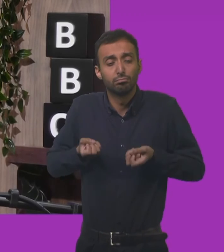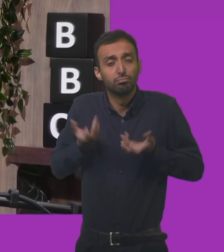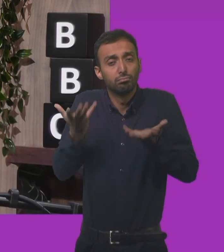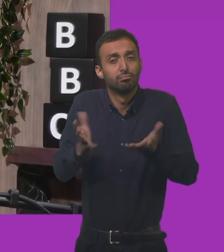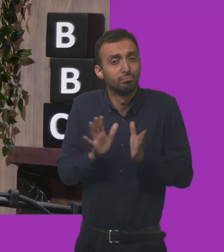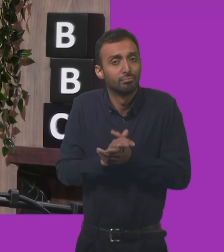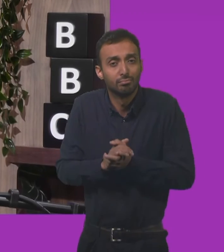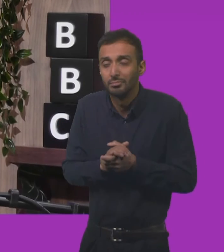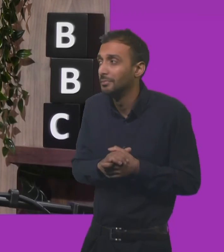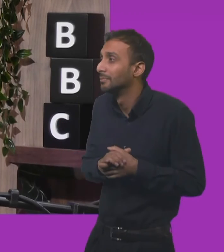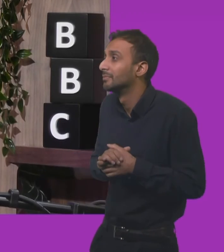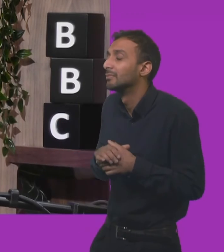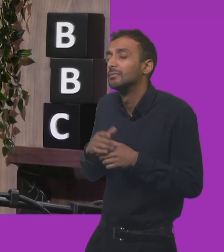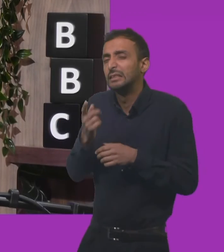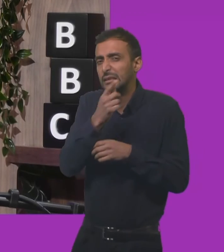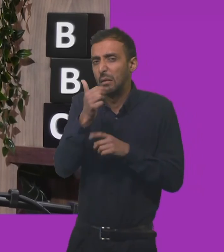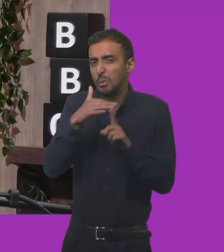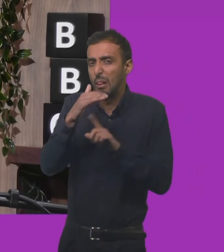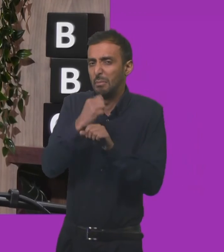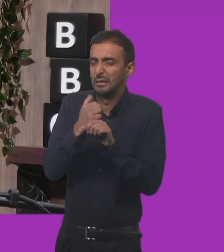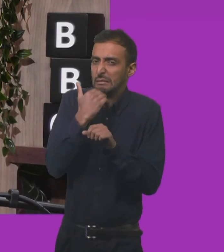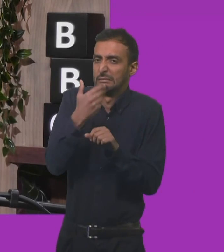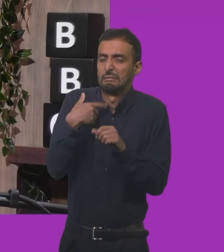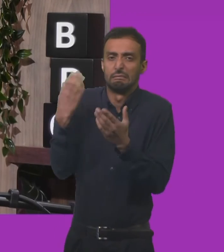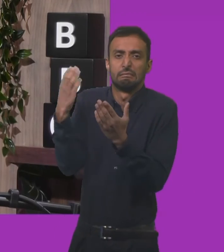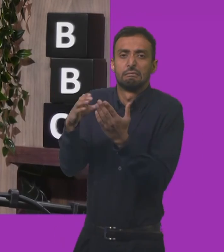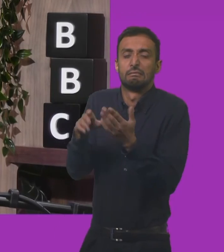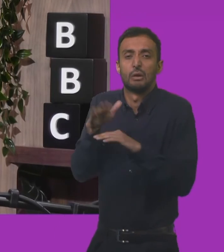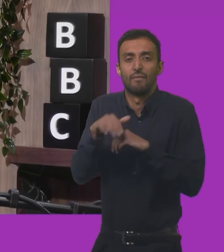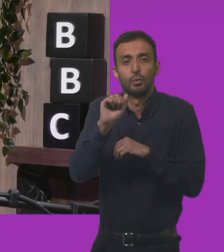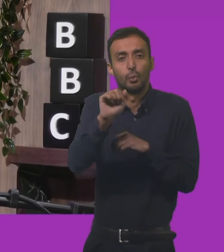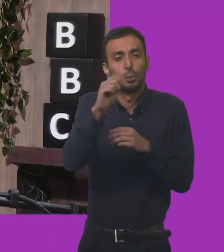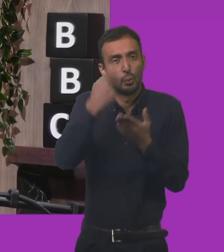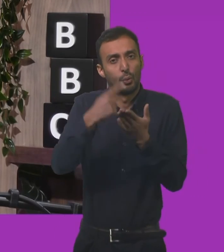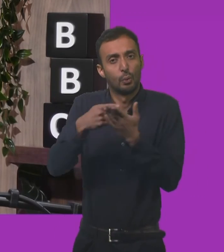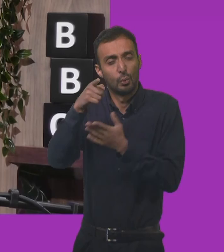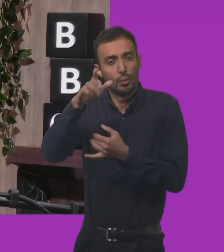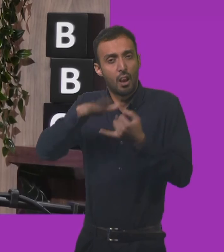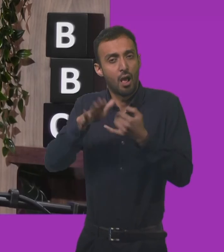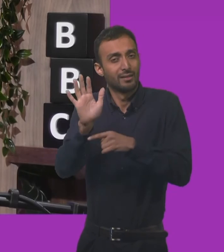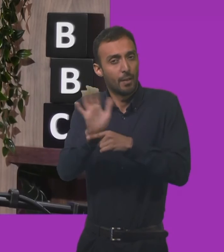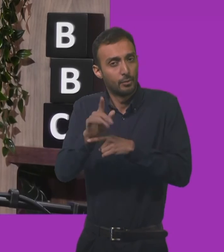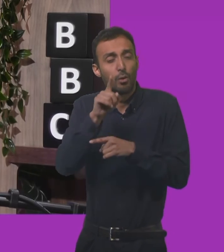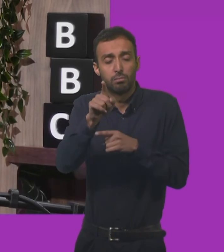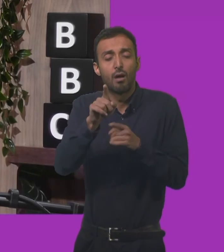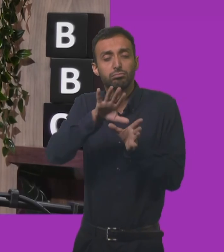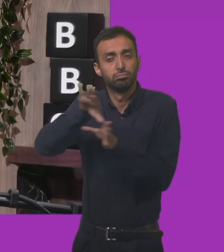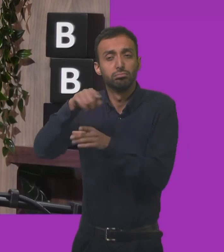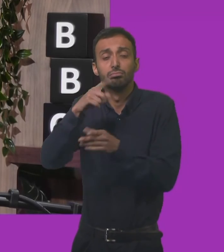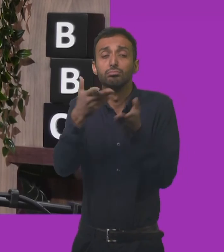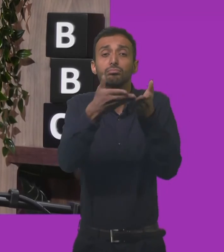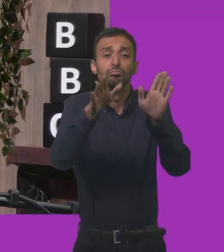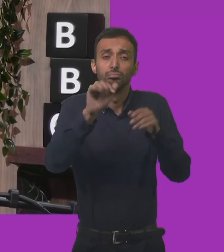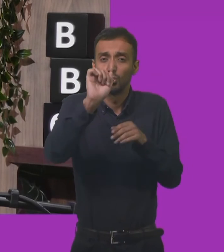of horribleness on social media about the choices you made on the last episode, but generally what's been the reaction from your stomates, so other people